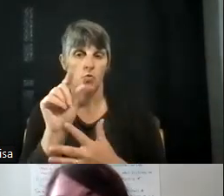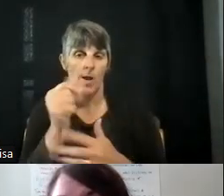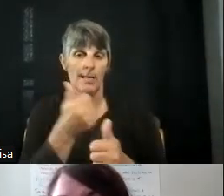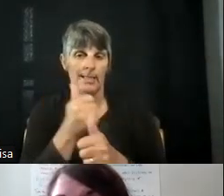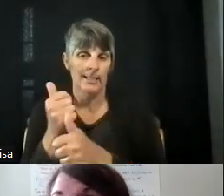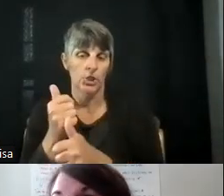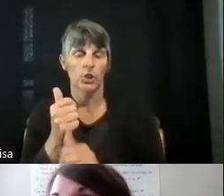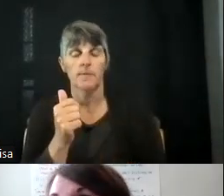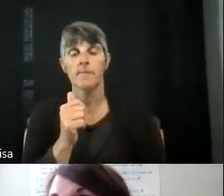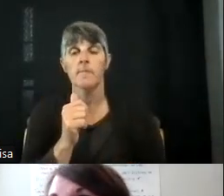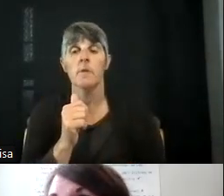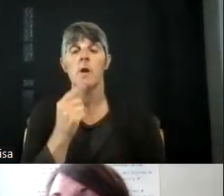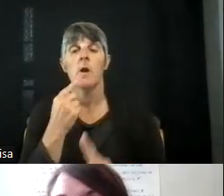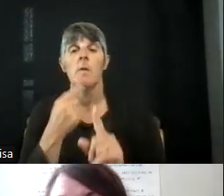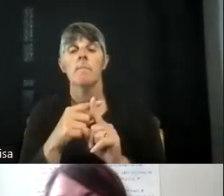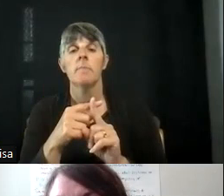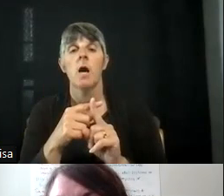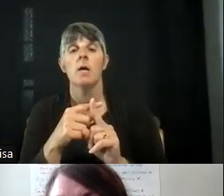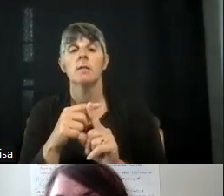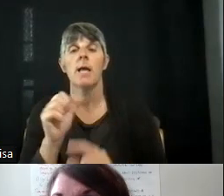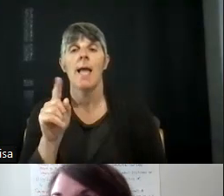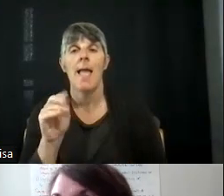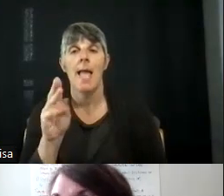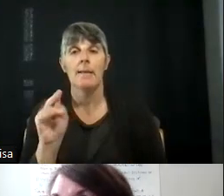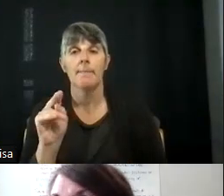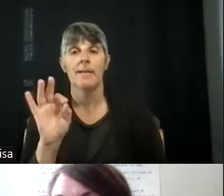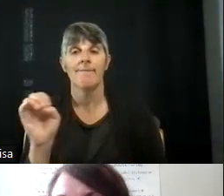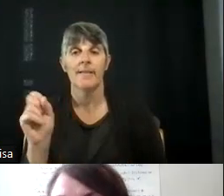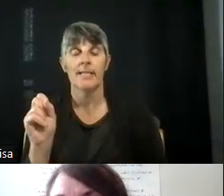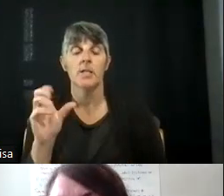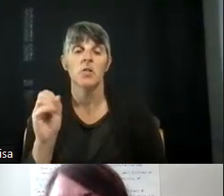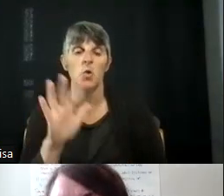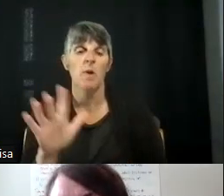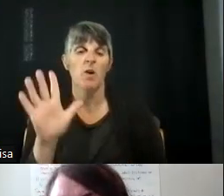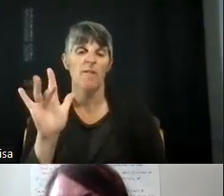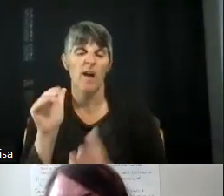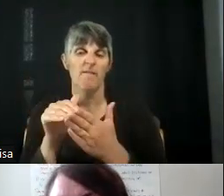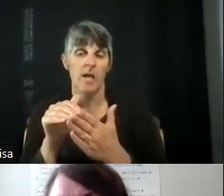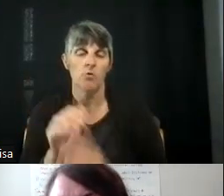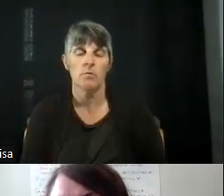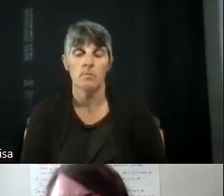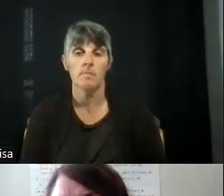20,000 plus admin fees. So about 25,000.